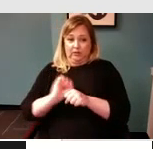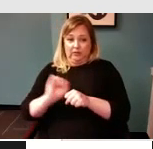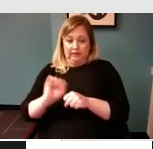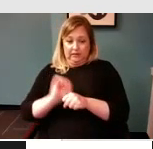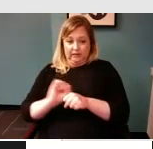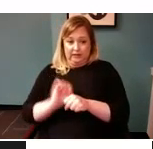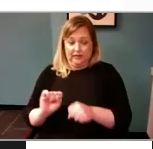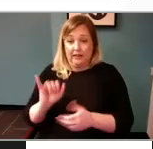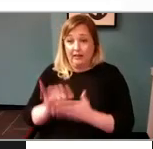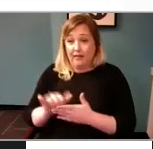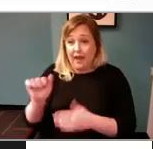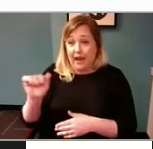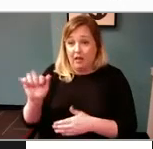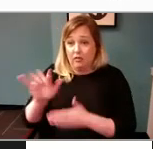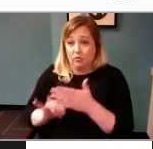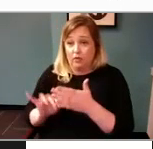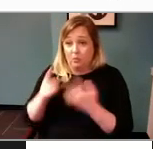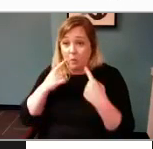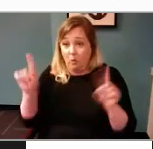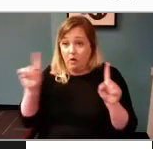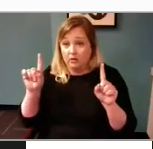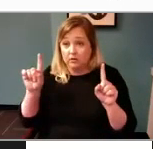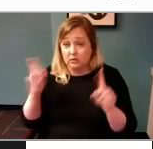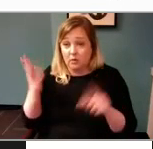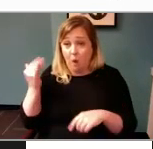these properties. Let me bring that up.